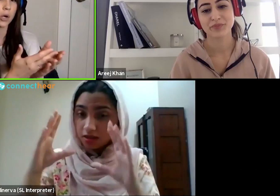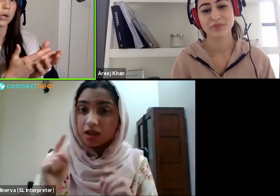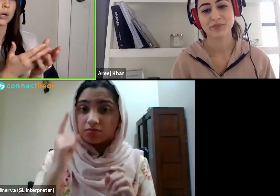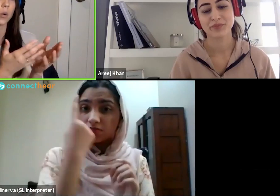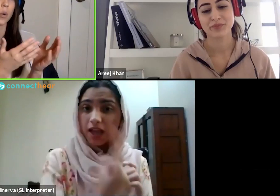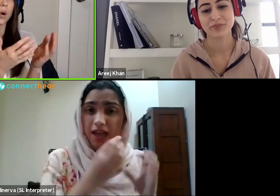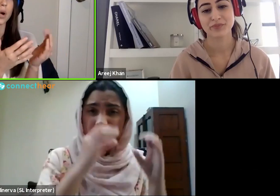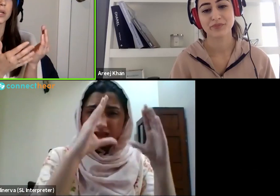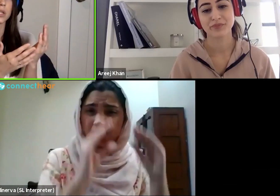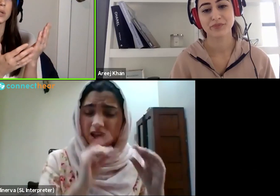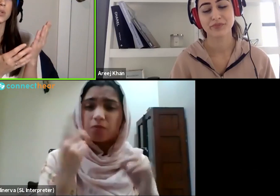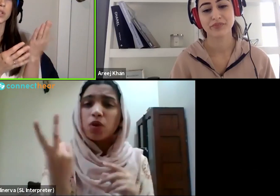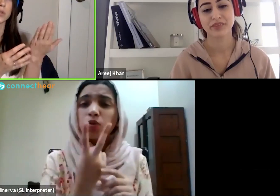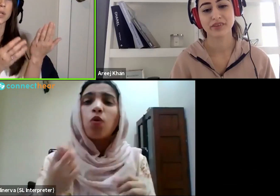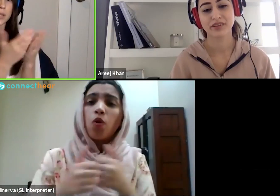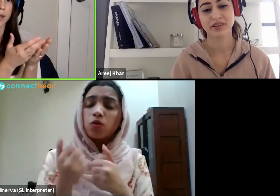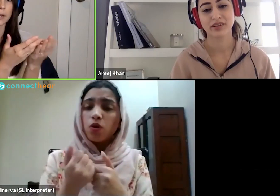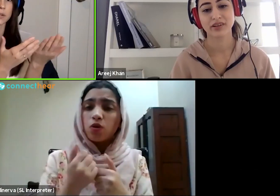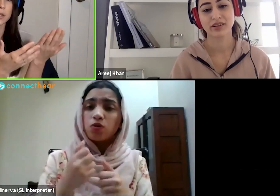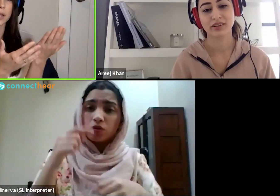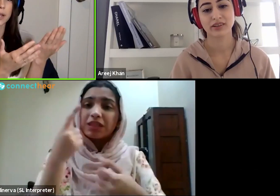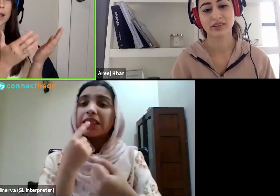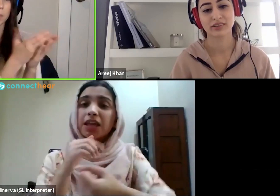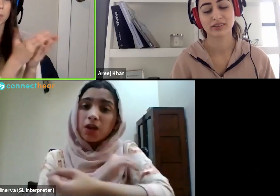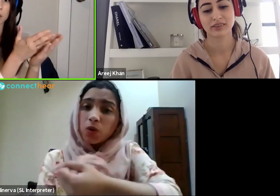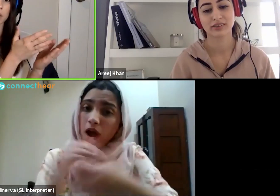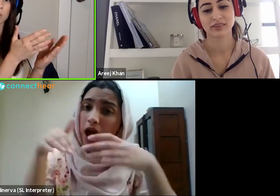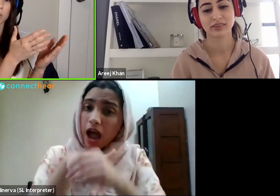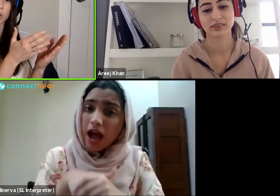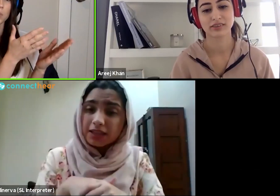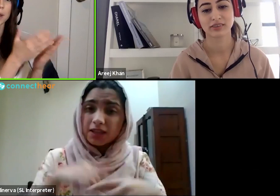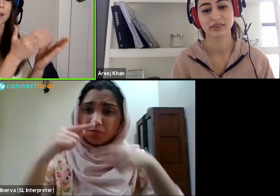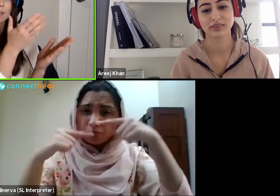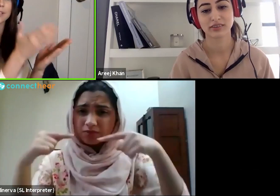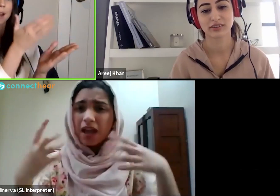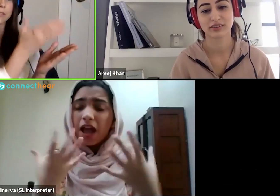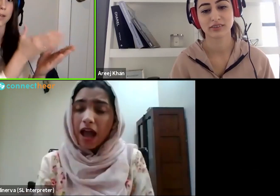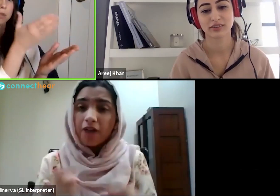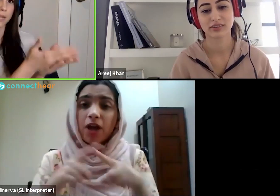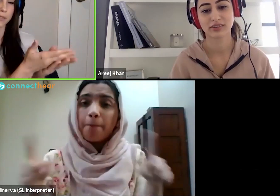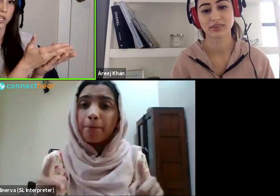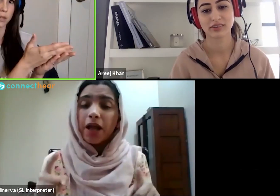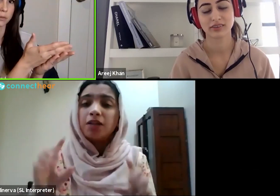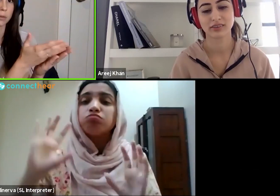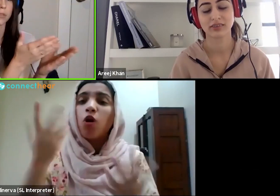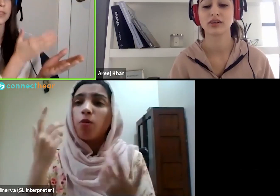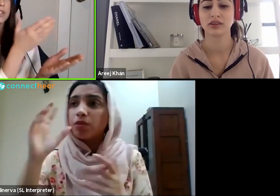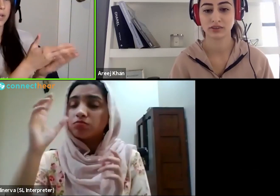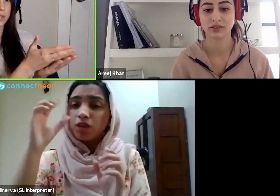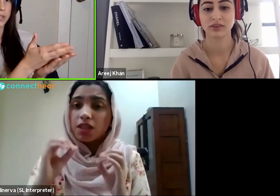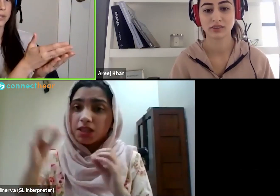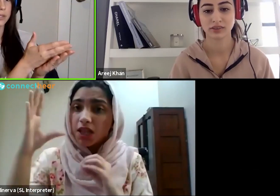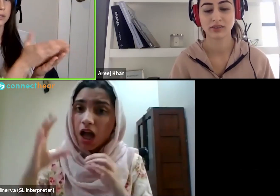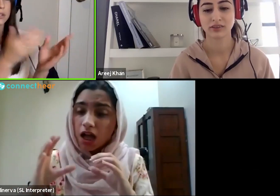a partner or you choose to engage and have a partner who may have the exact same recessive gene. Then